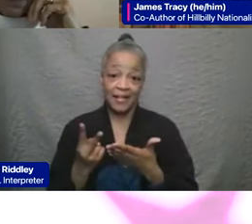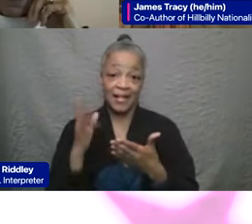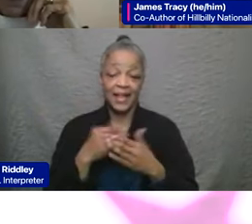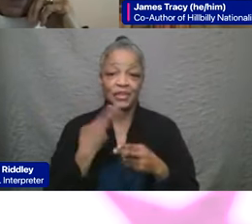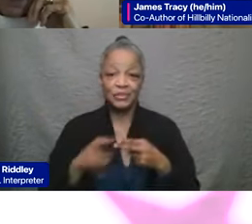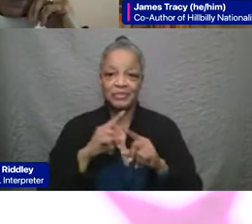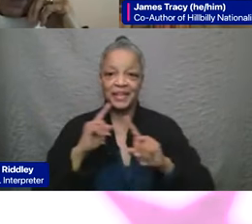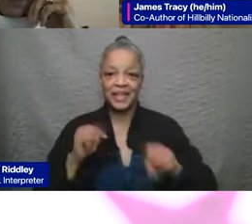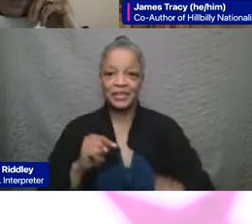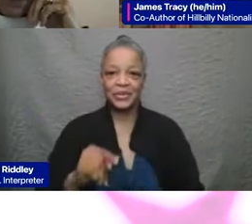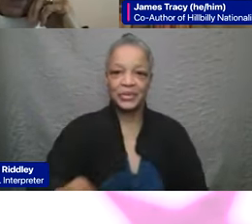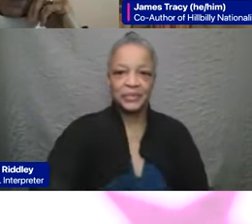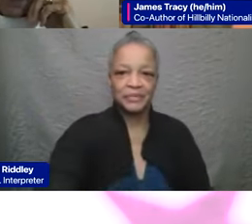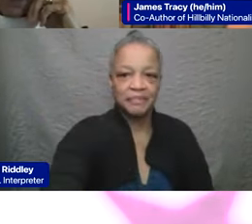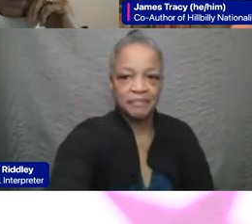answer.